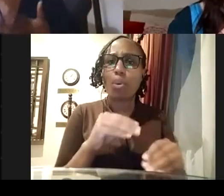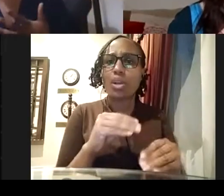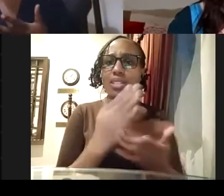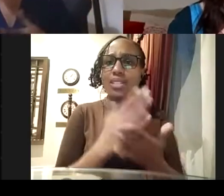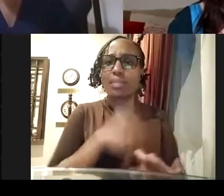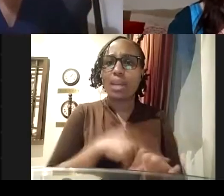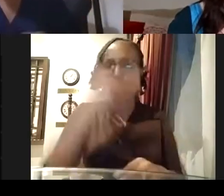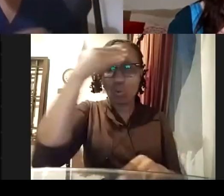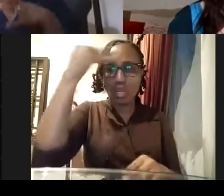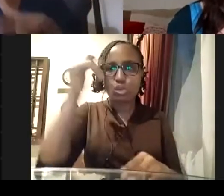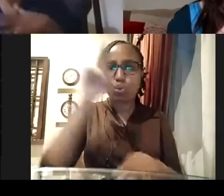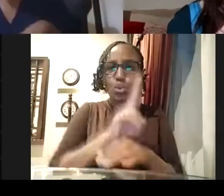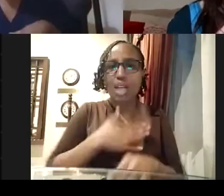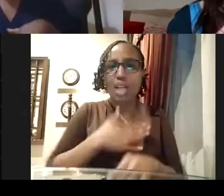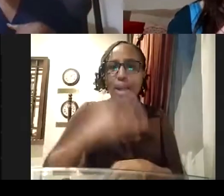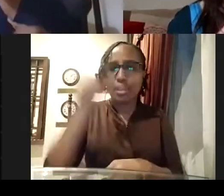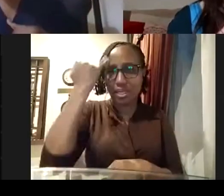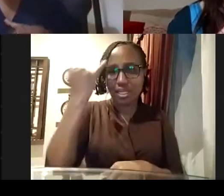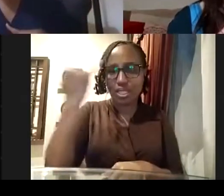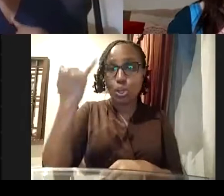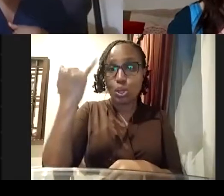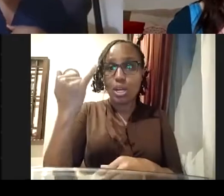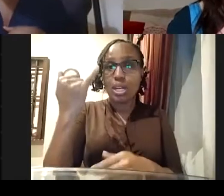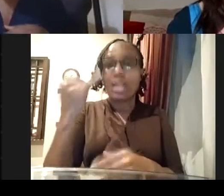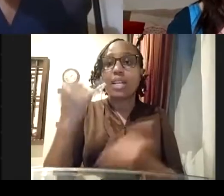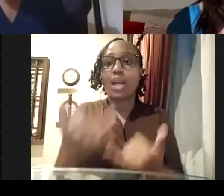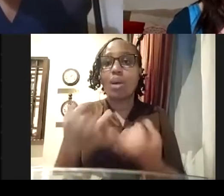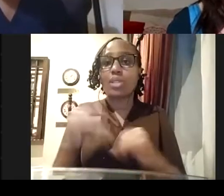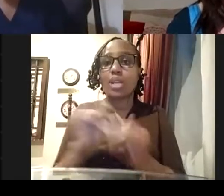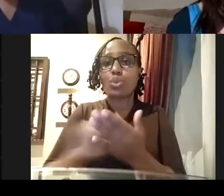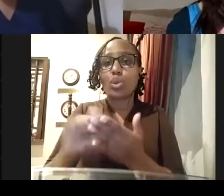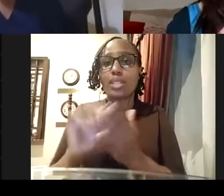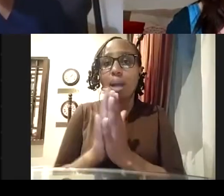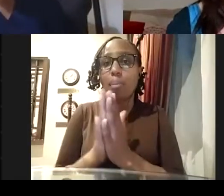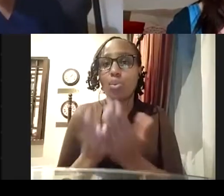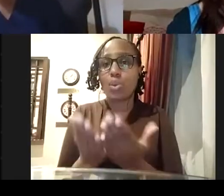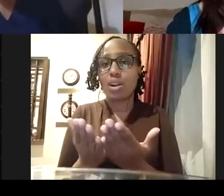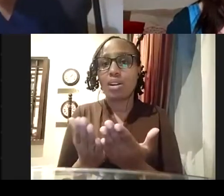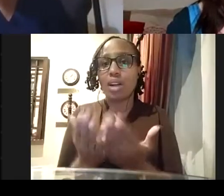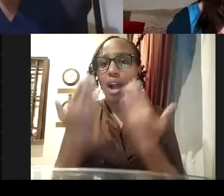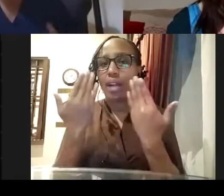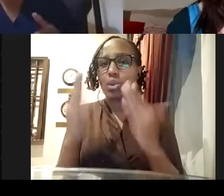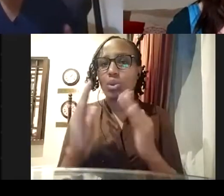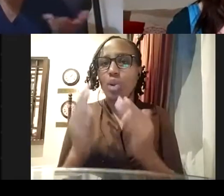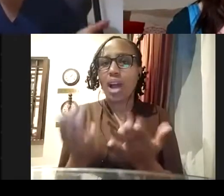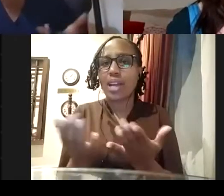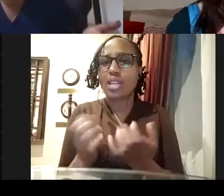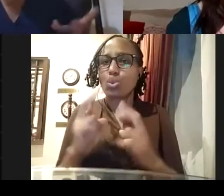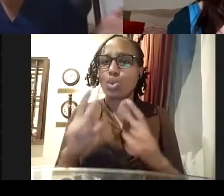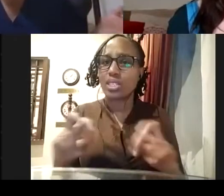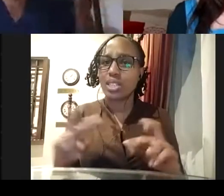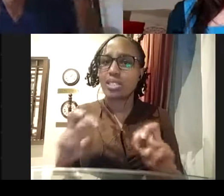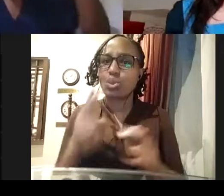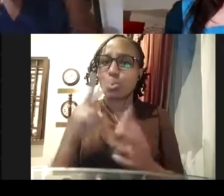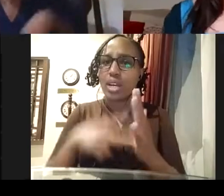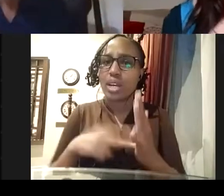use our imagination. And right now I'm trying to write a book that's quite imaginative, and I'm just like, oh, I don't know, I think I need to research. I need to read more about, like, this